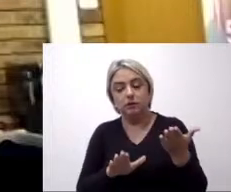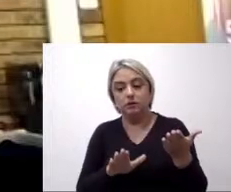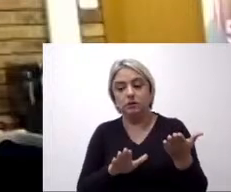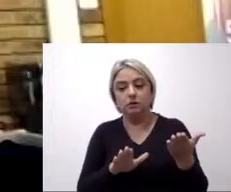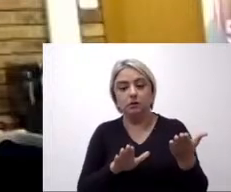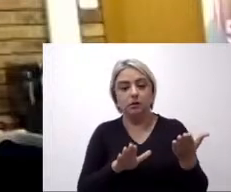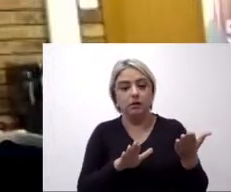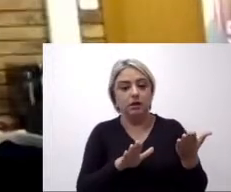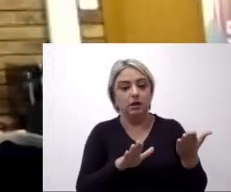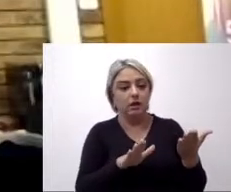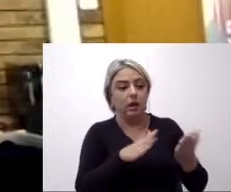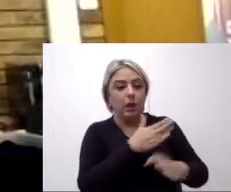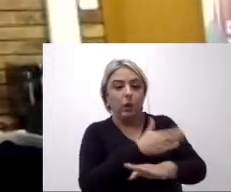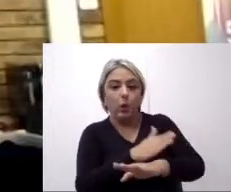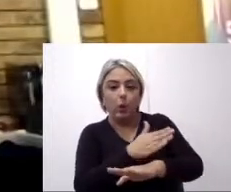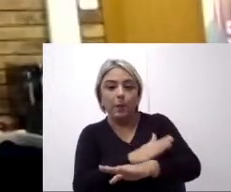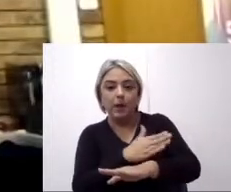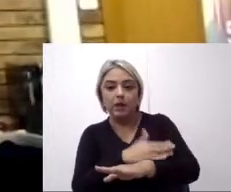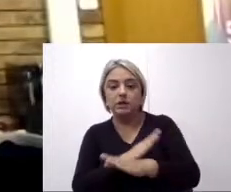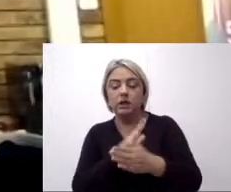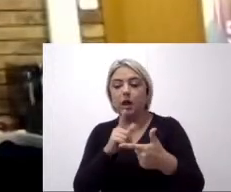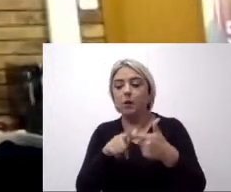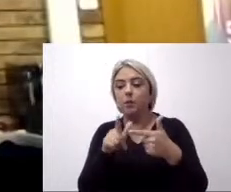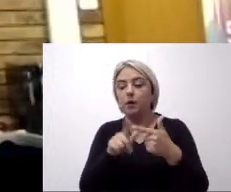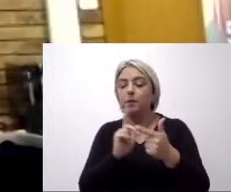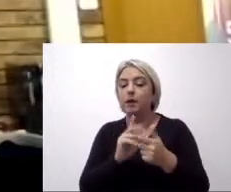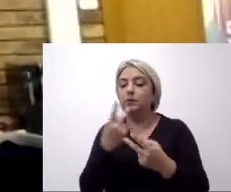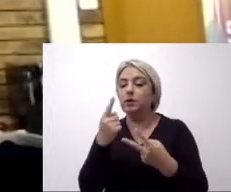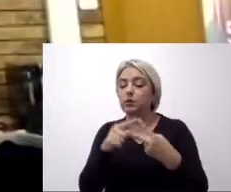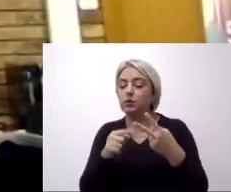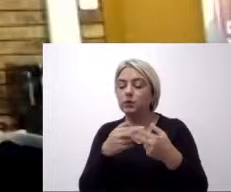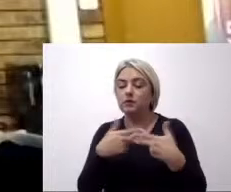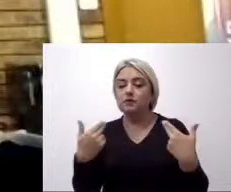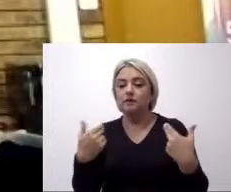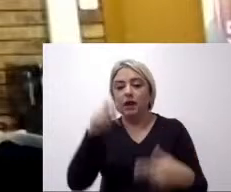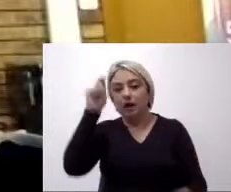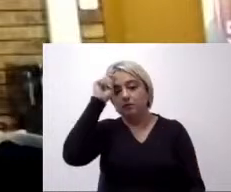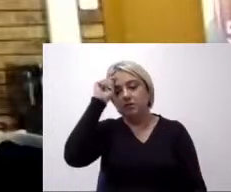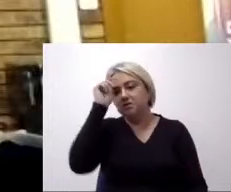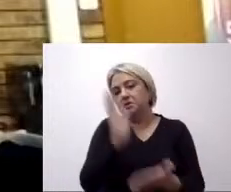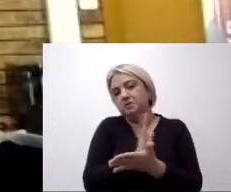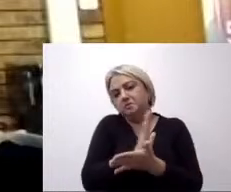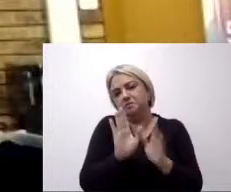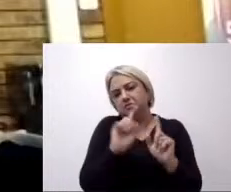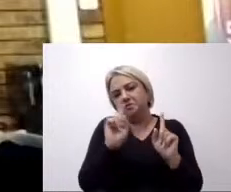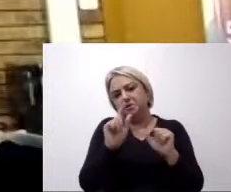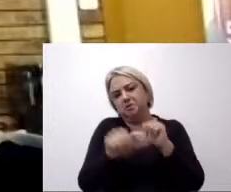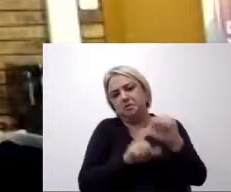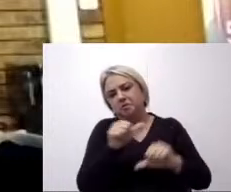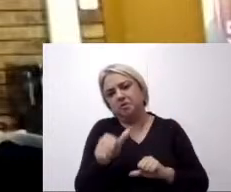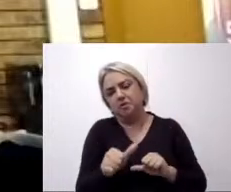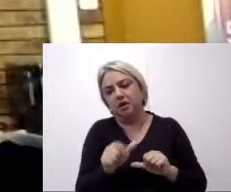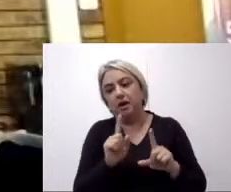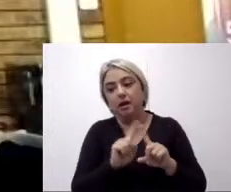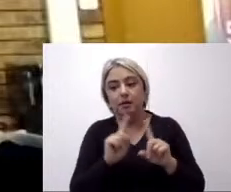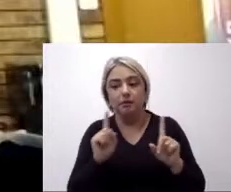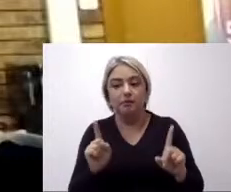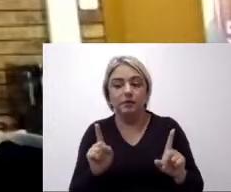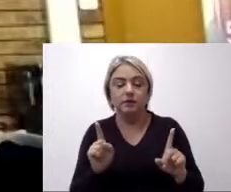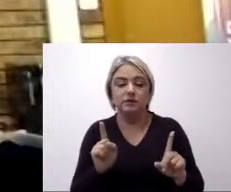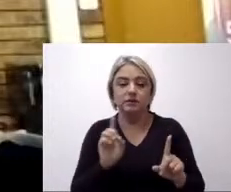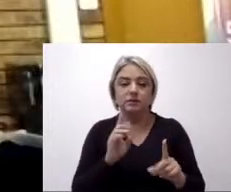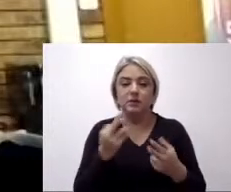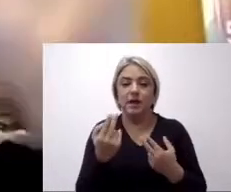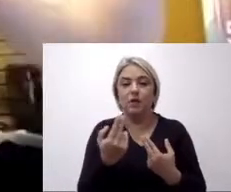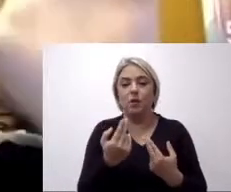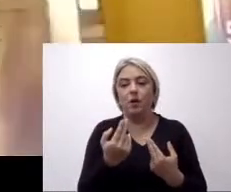different activities. It's not mean that sometimes some actors don't change their role, but it's not the same things. And if you are an opponent